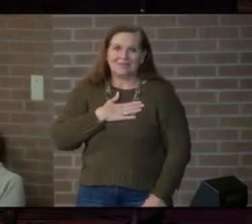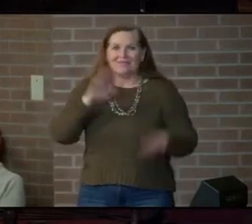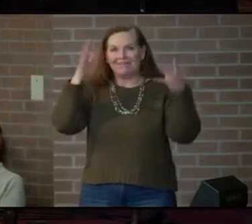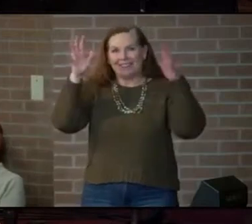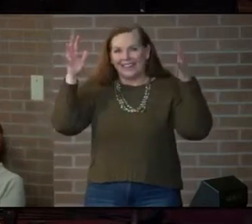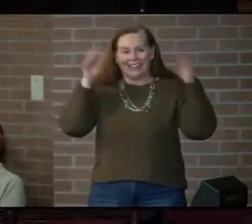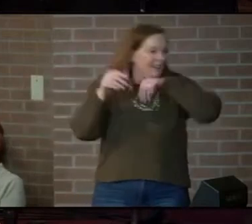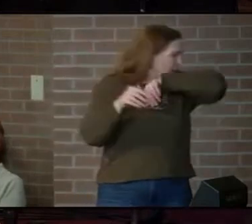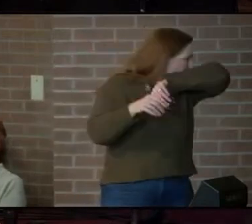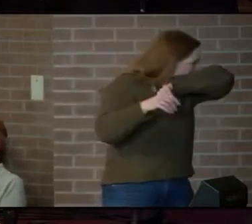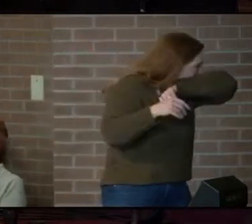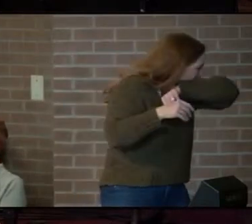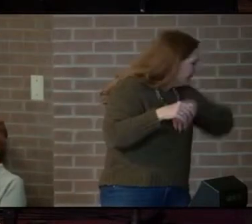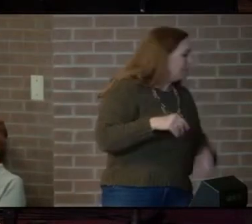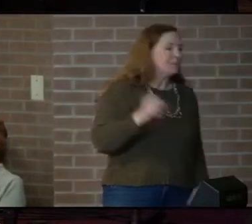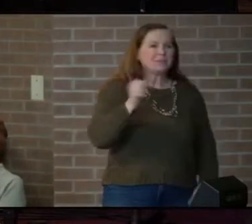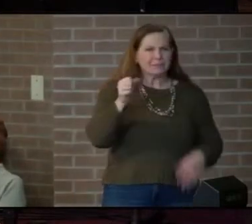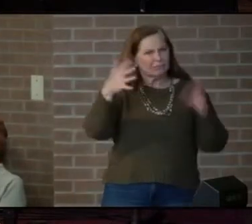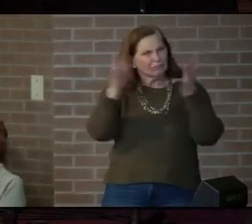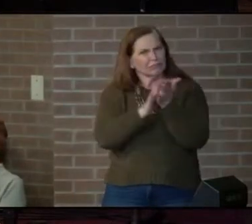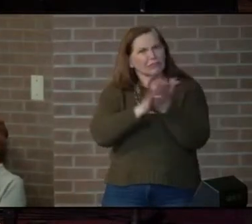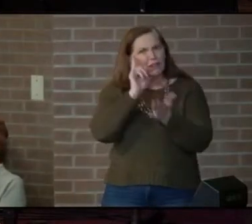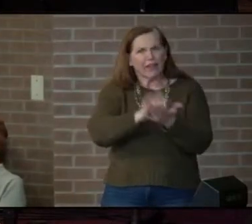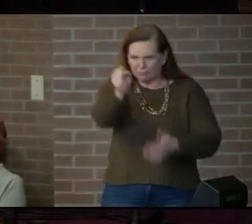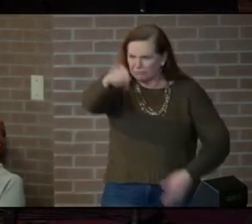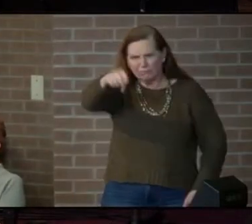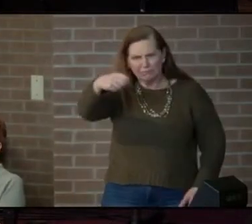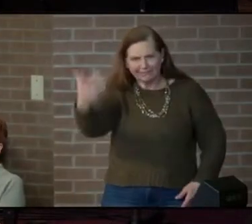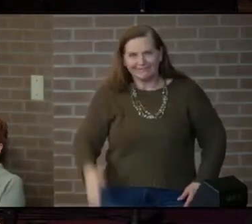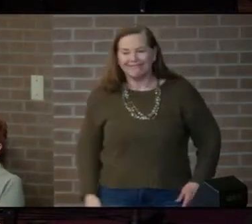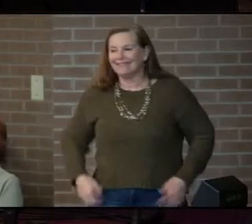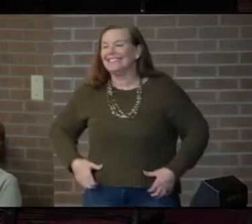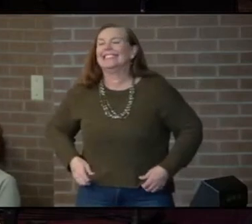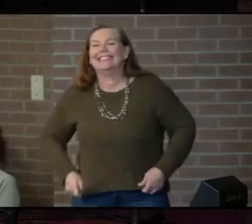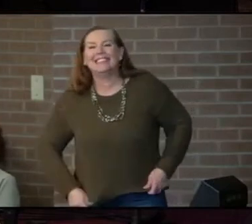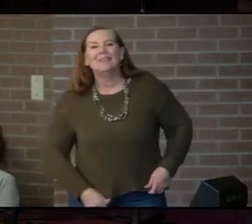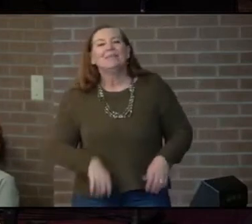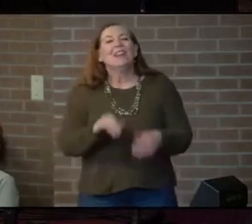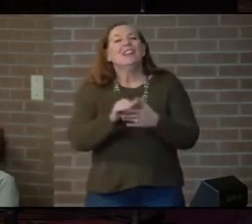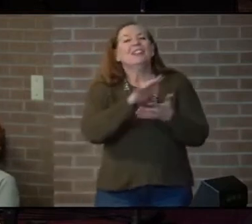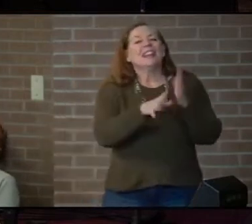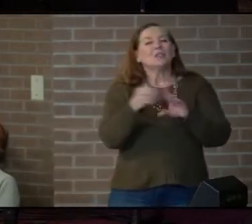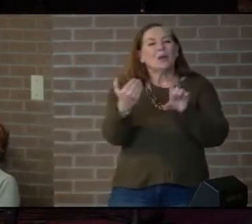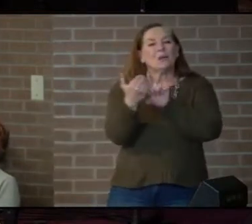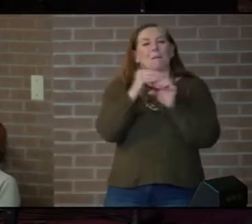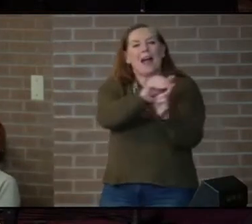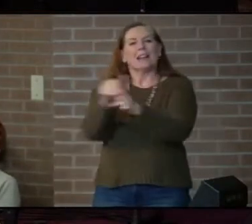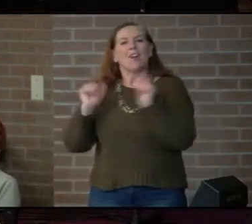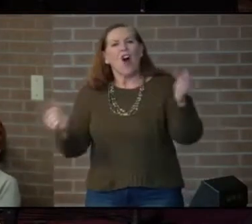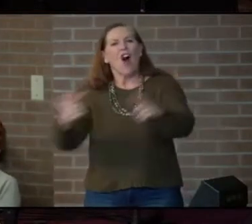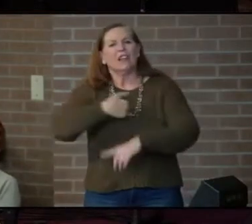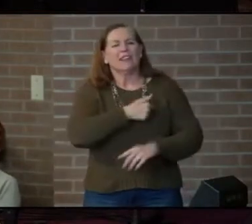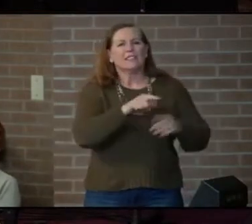And the story, yeah, we're a clapping group today. We're a clapping group. I like it. The story reminds me that we're all created for community,